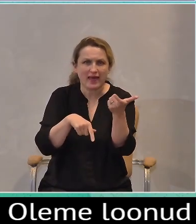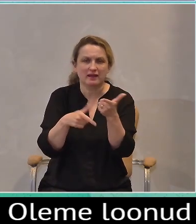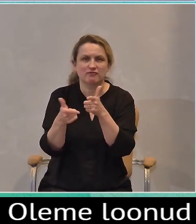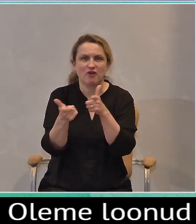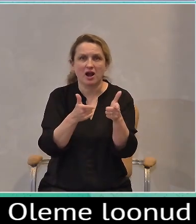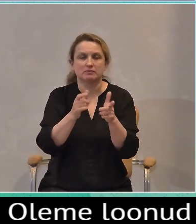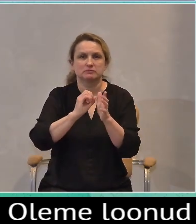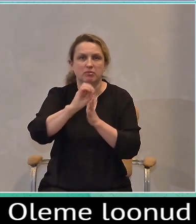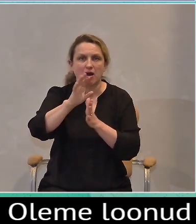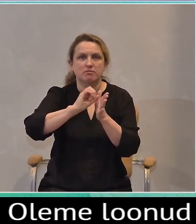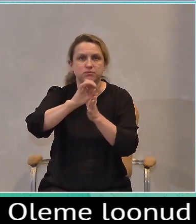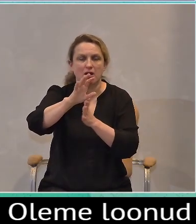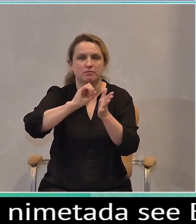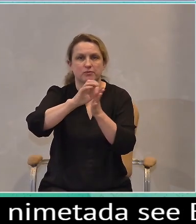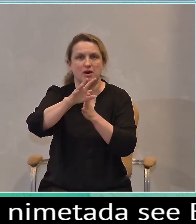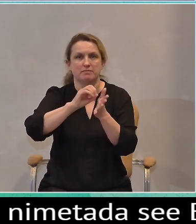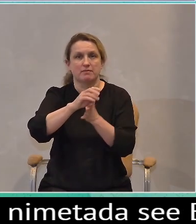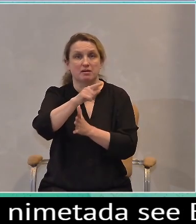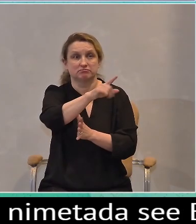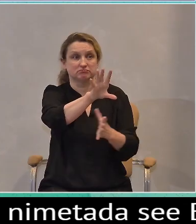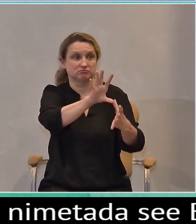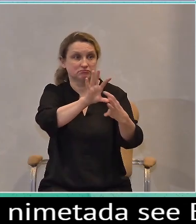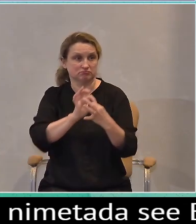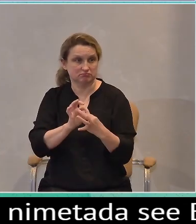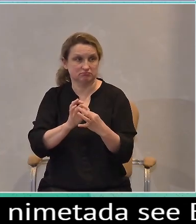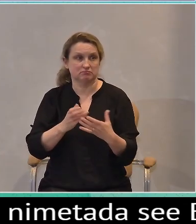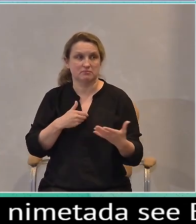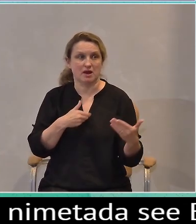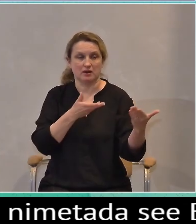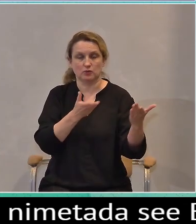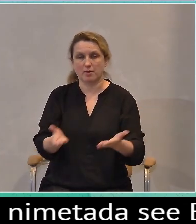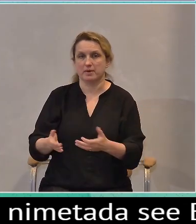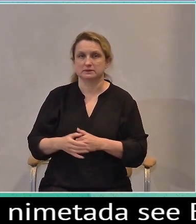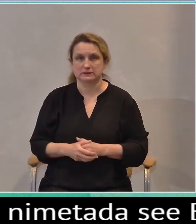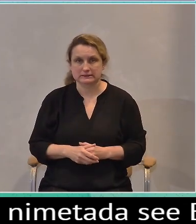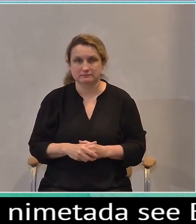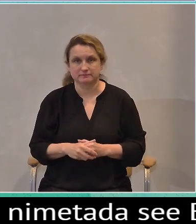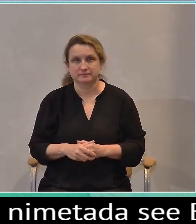and any news are shared here.